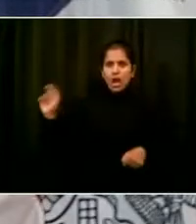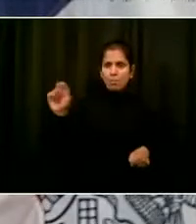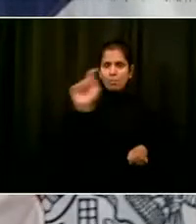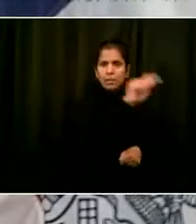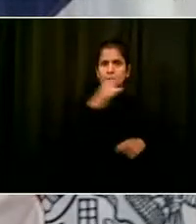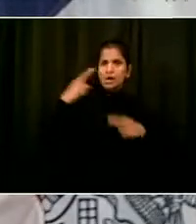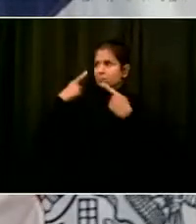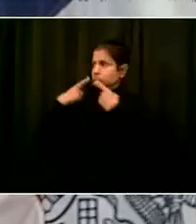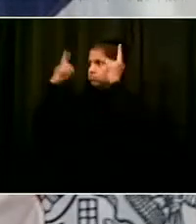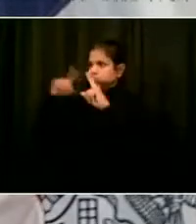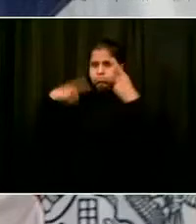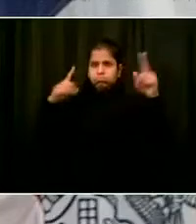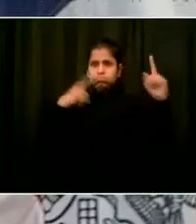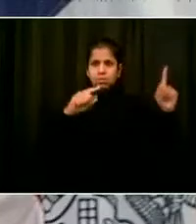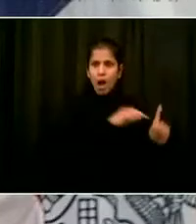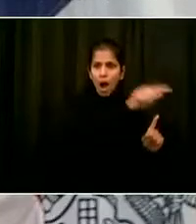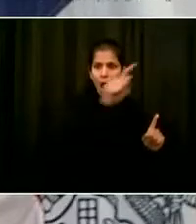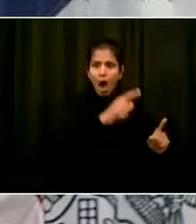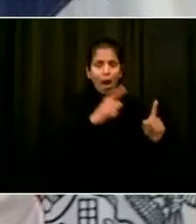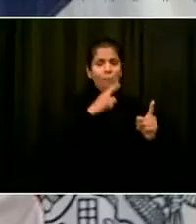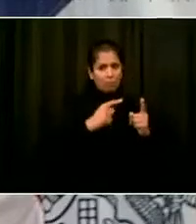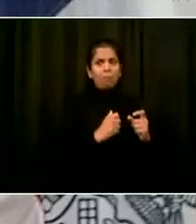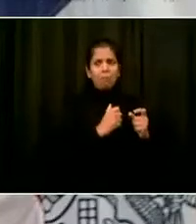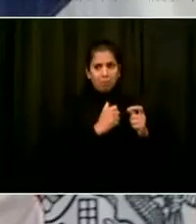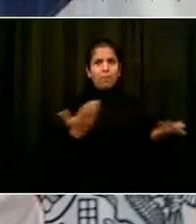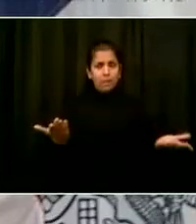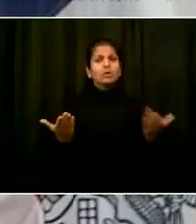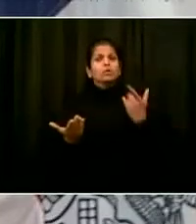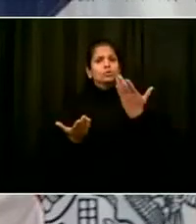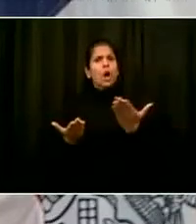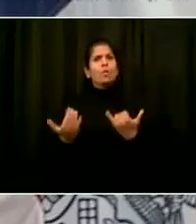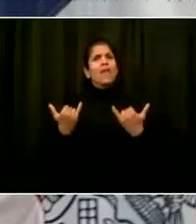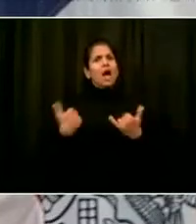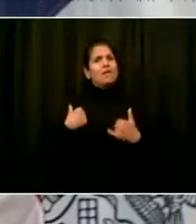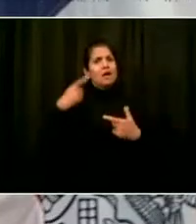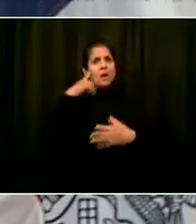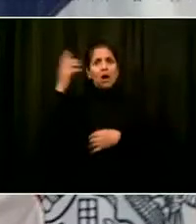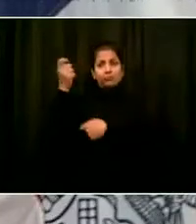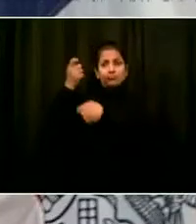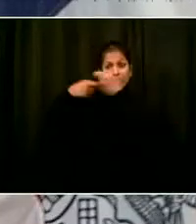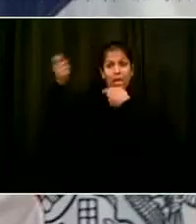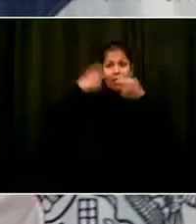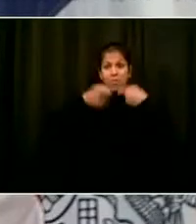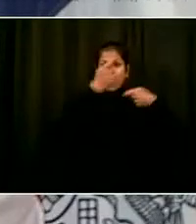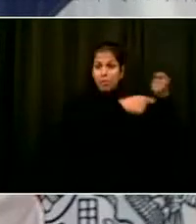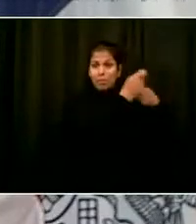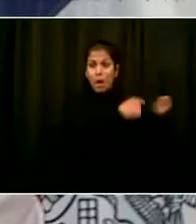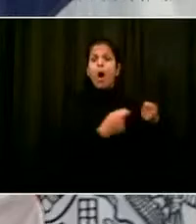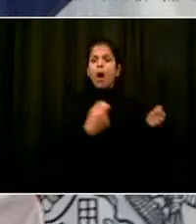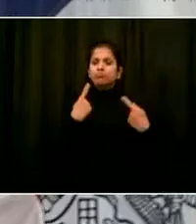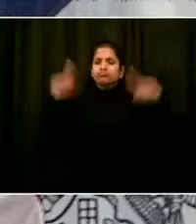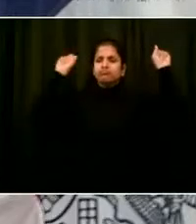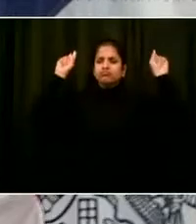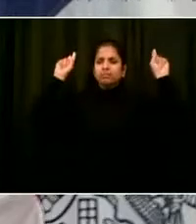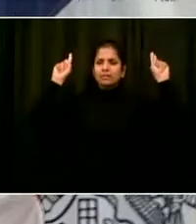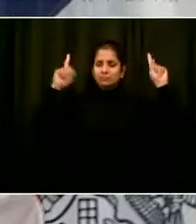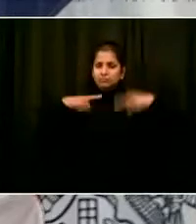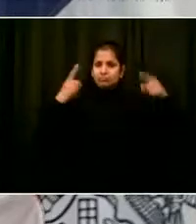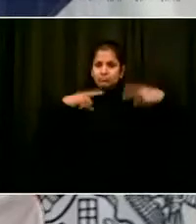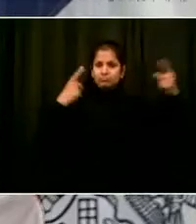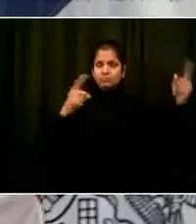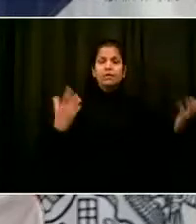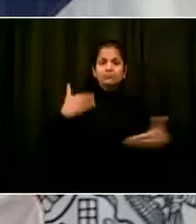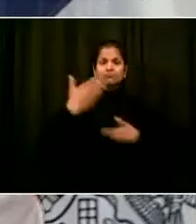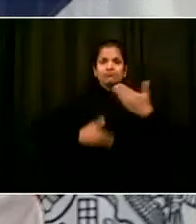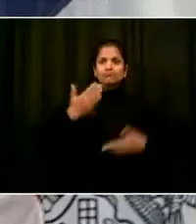to draw upon uh we may in some cases bring in someone from outside but in most cases what we'll do is simply work with